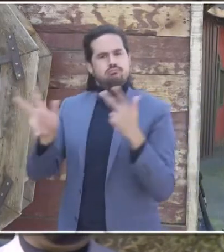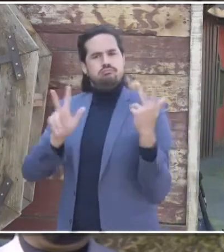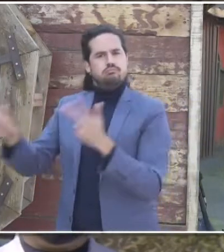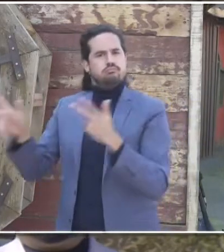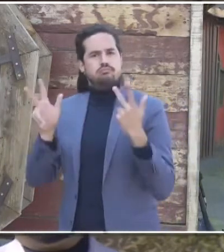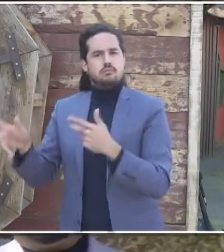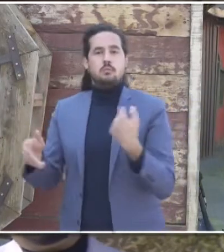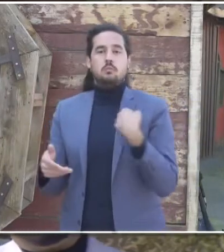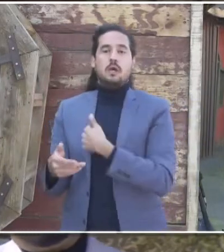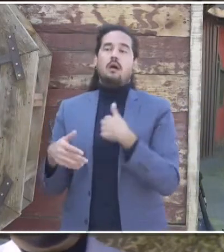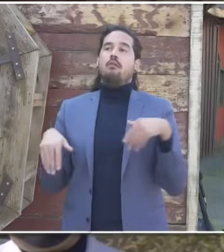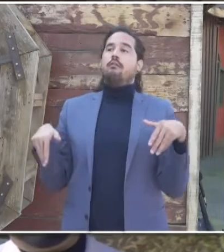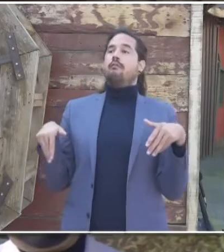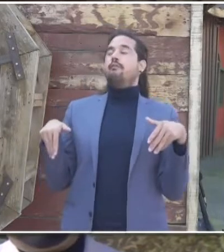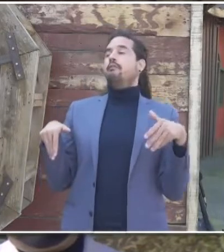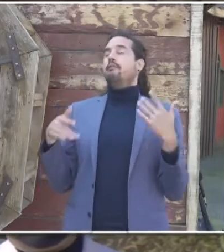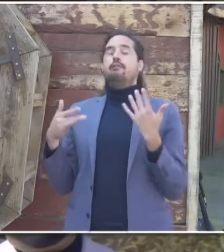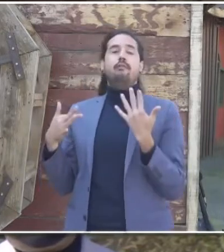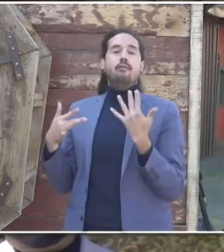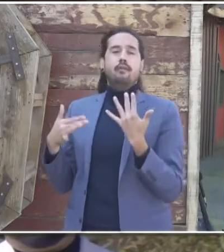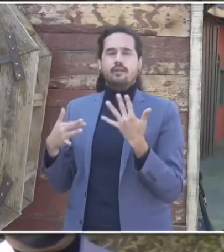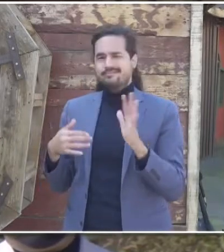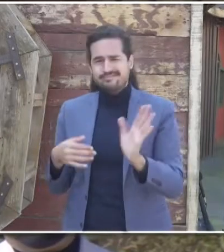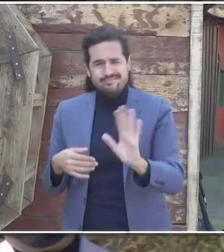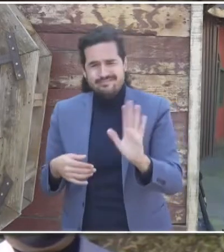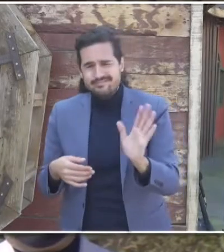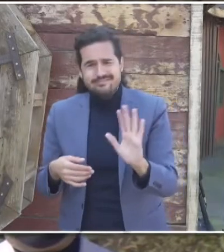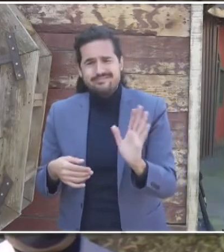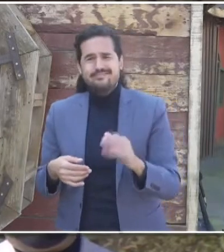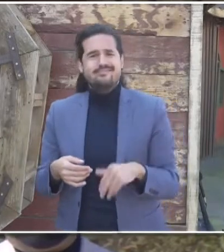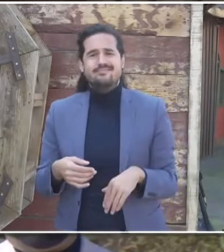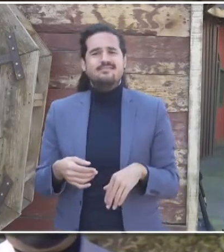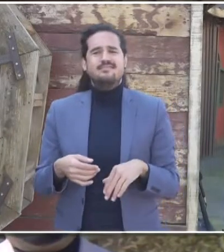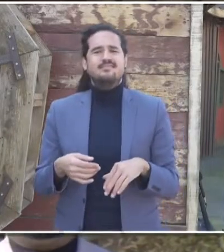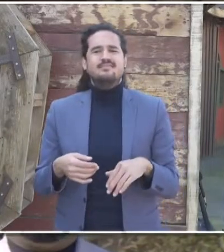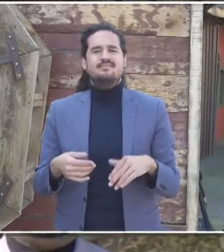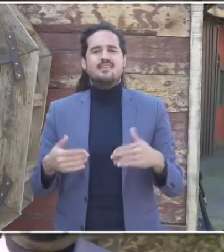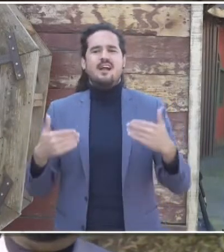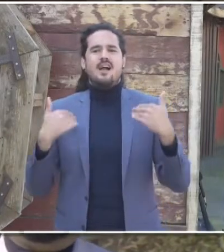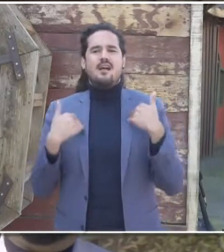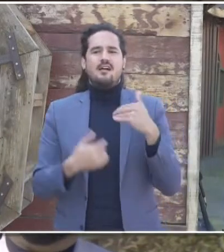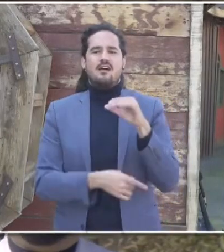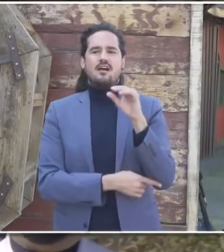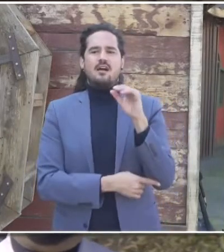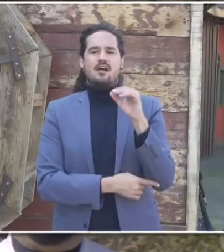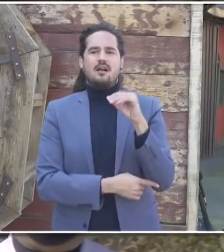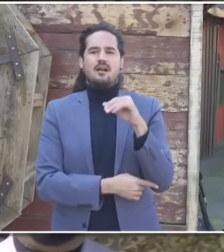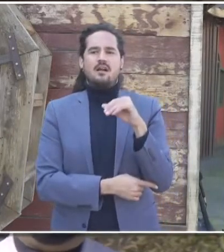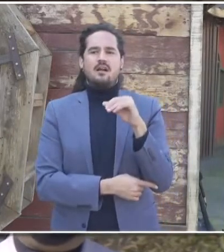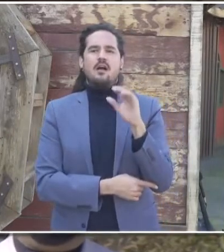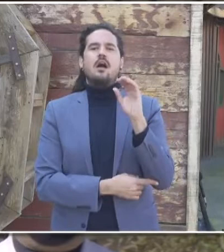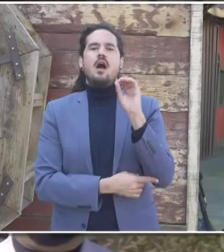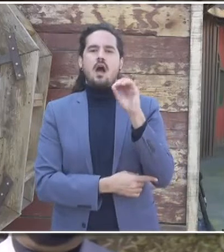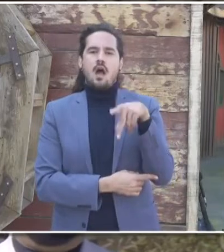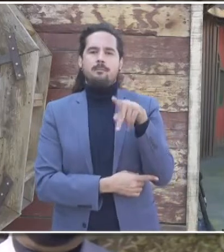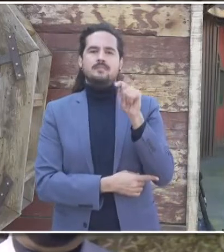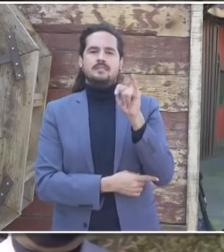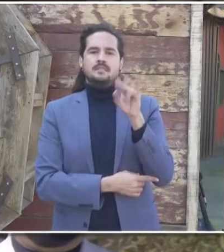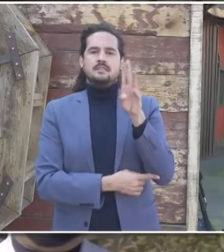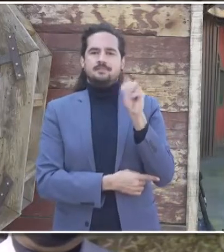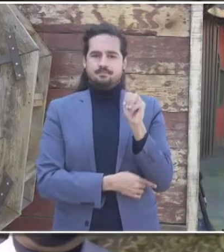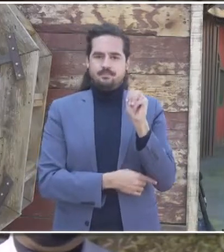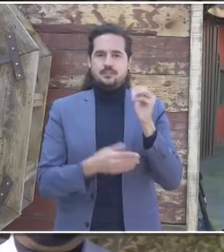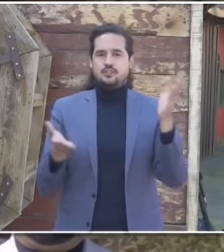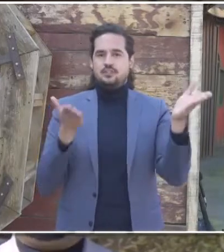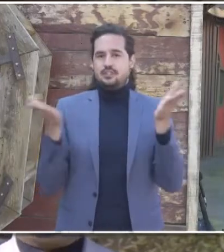effort to take our OptumServe sites. We have 20 of them throughout the state of California that have been doing a lot of testing on the